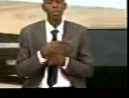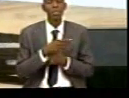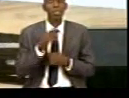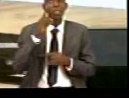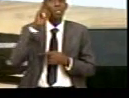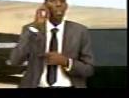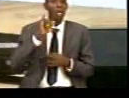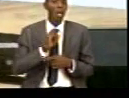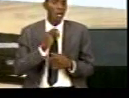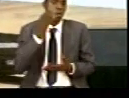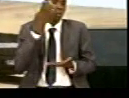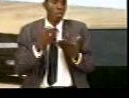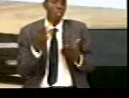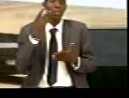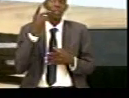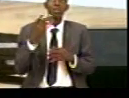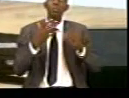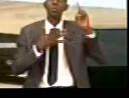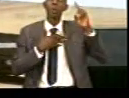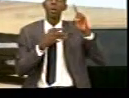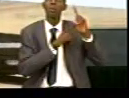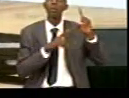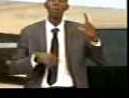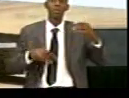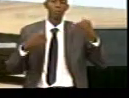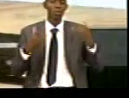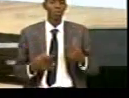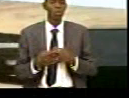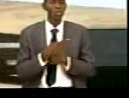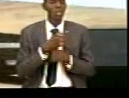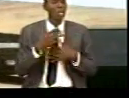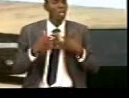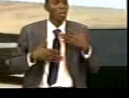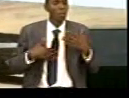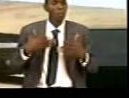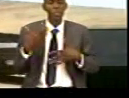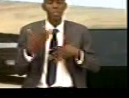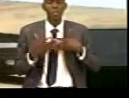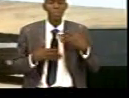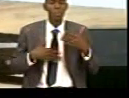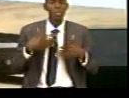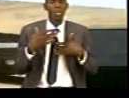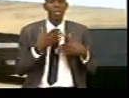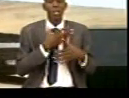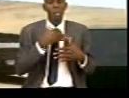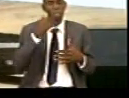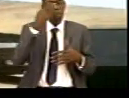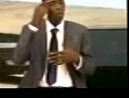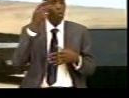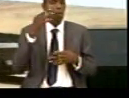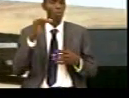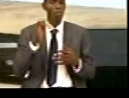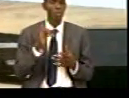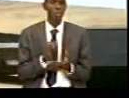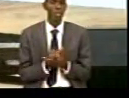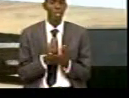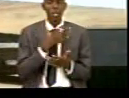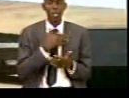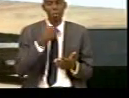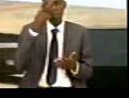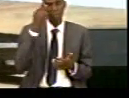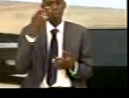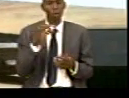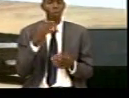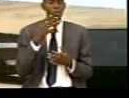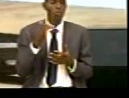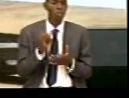my Lord today. Glad day, glad day." And then because of that, because of what they're